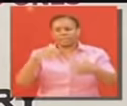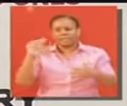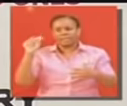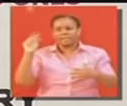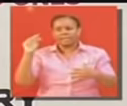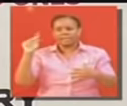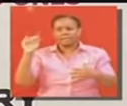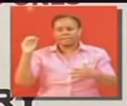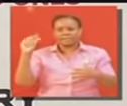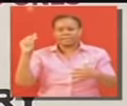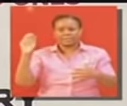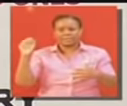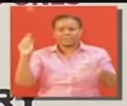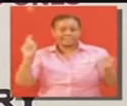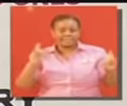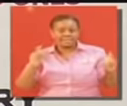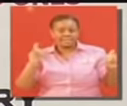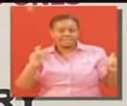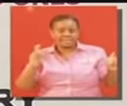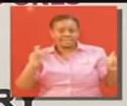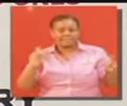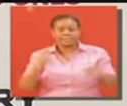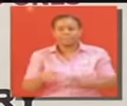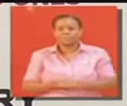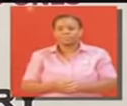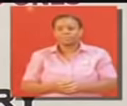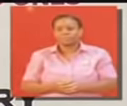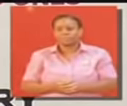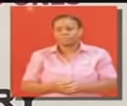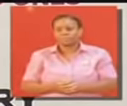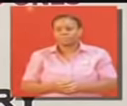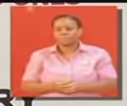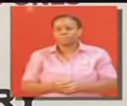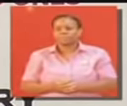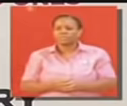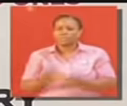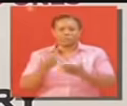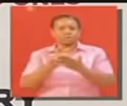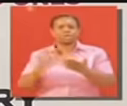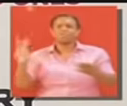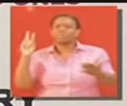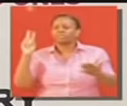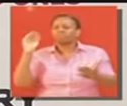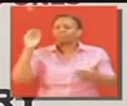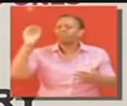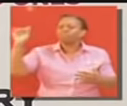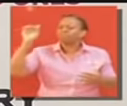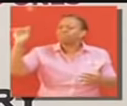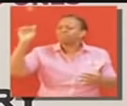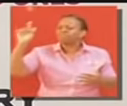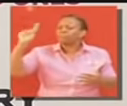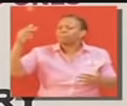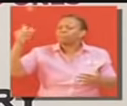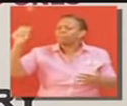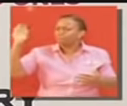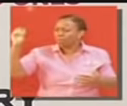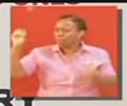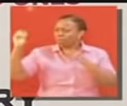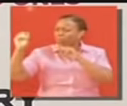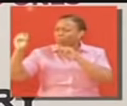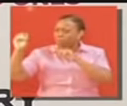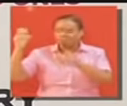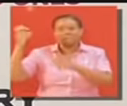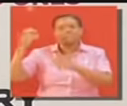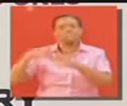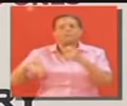November. About 2 weeks ago, I reached out to PAHO, and this is where the difficulty lies, trying